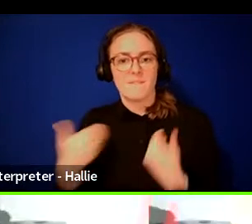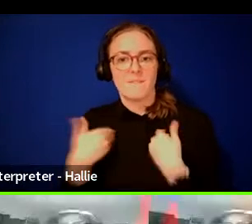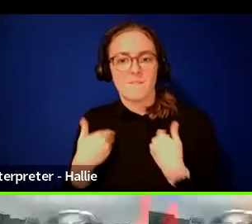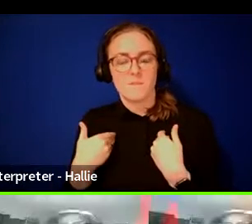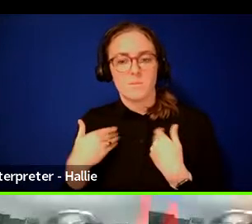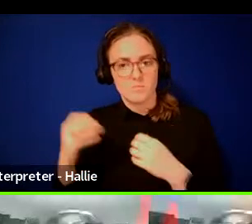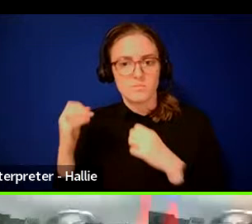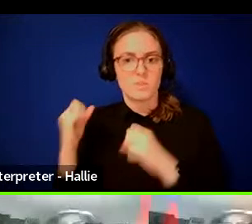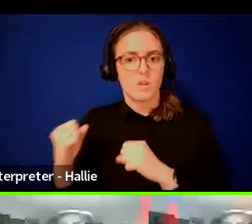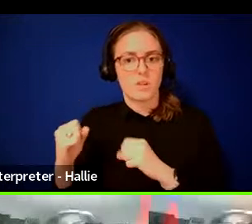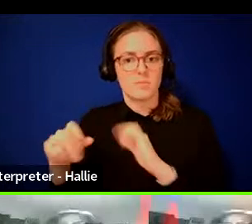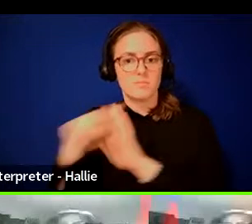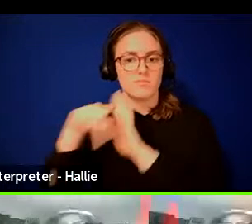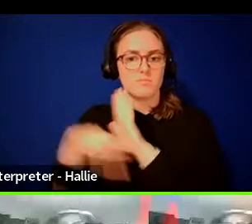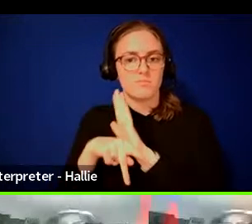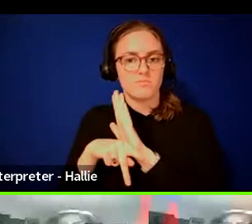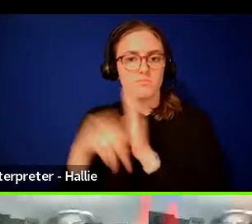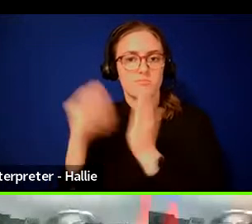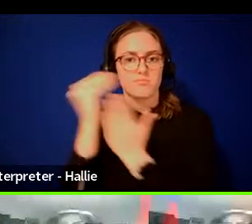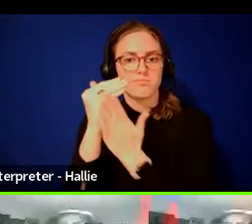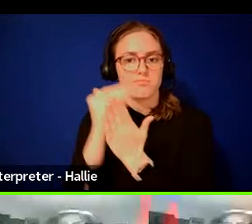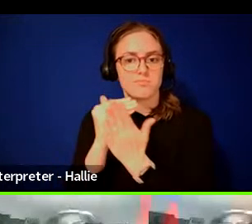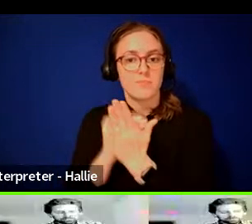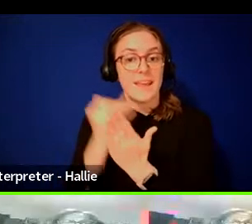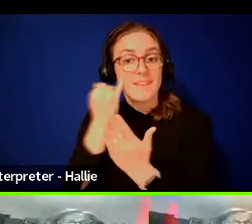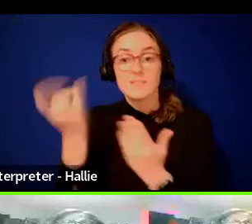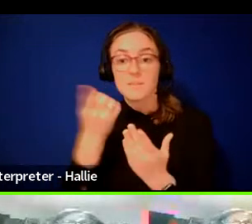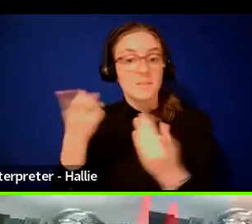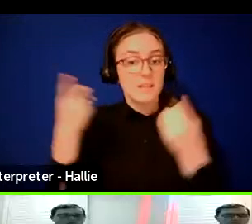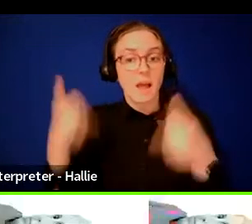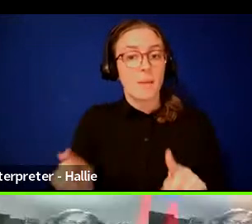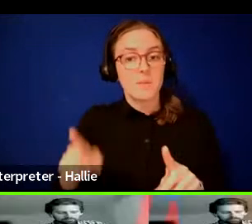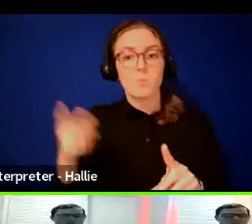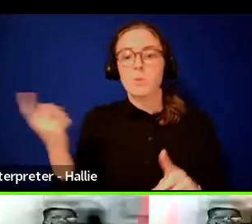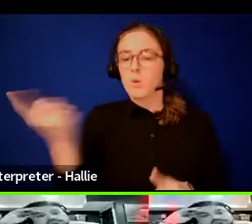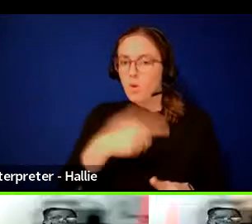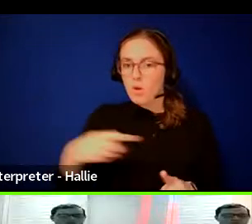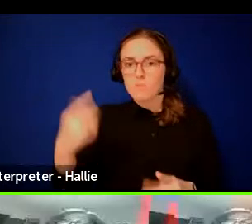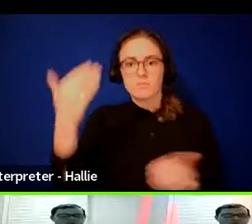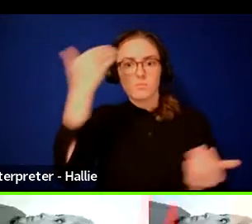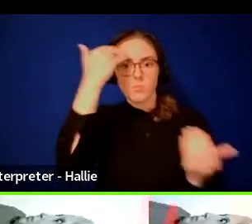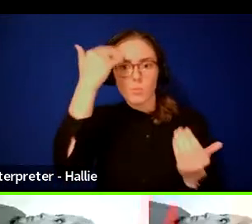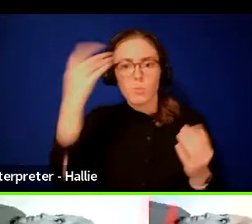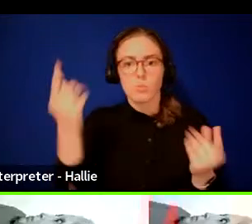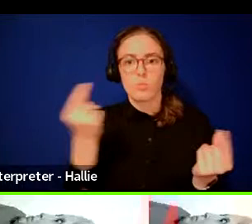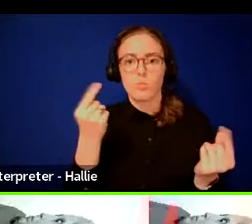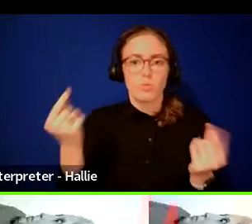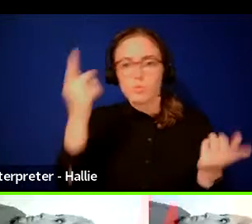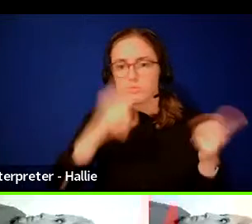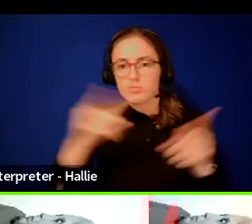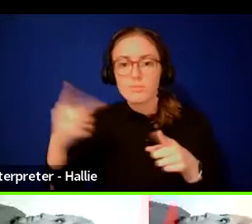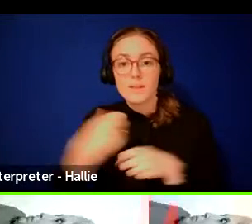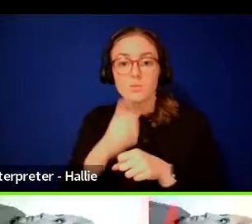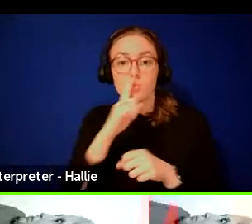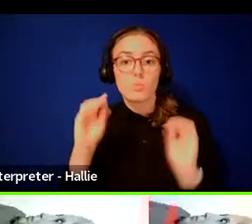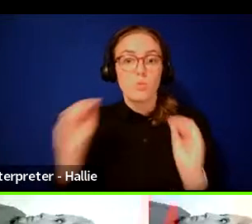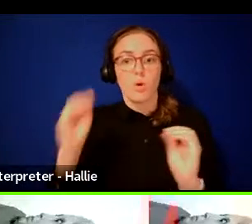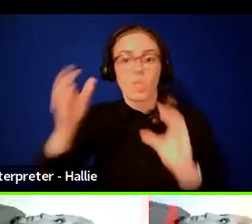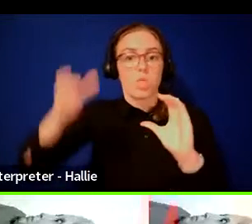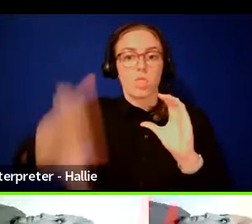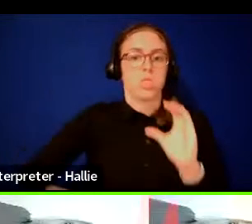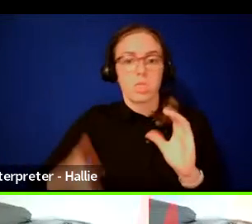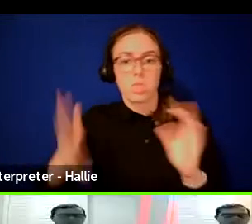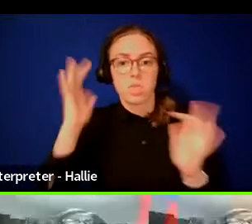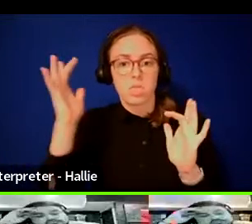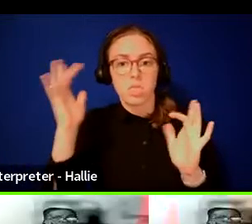make sure that when something like this happens, everyone's on the same page so that we don't have a communication shutdown and a resulting panic.